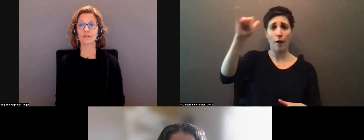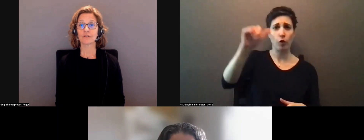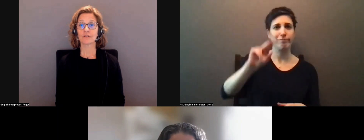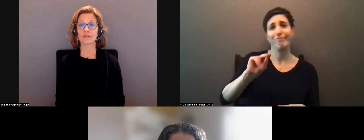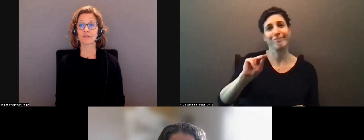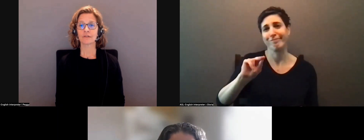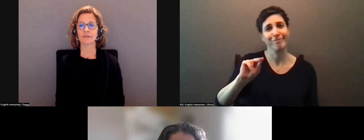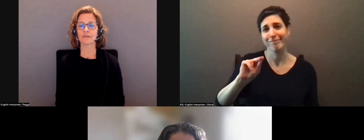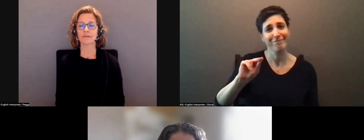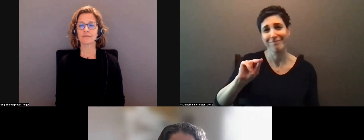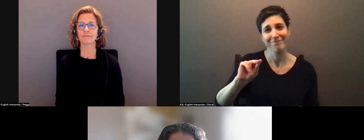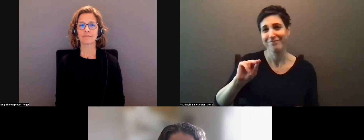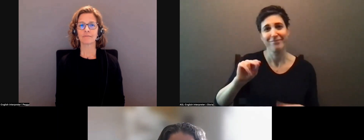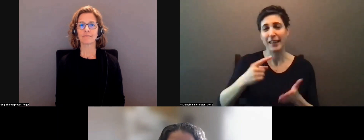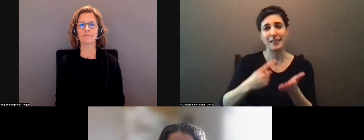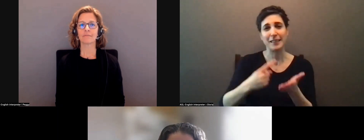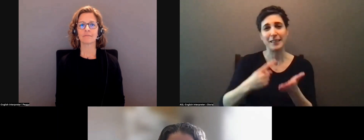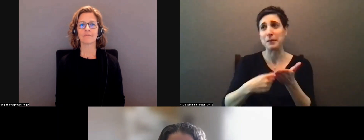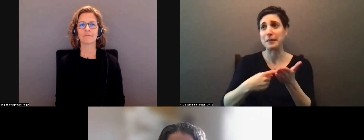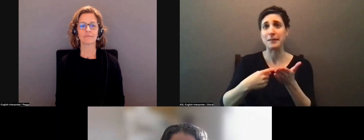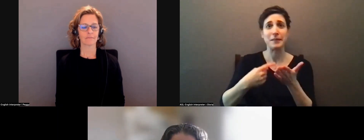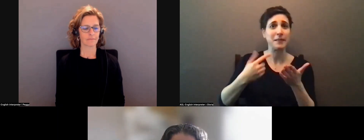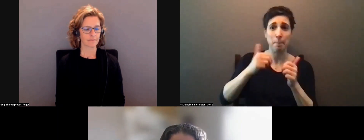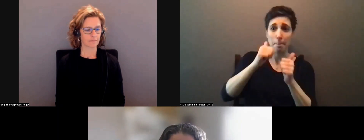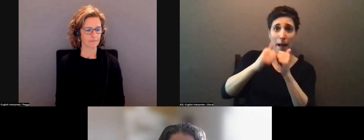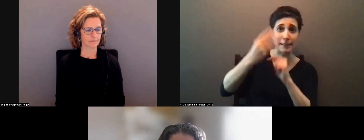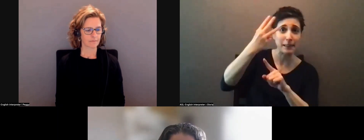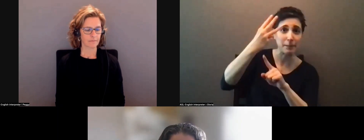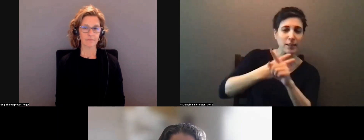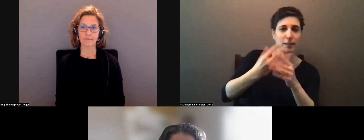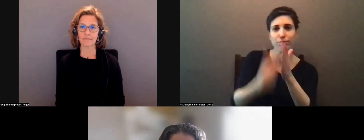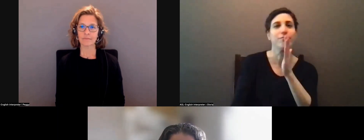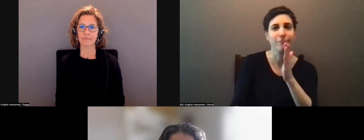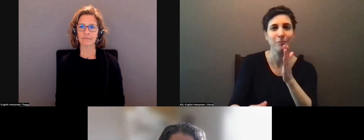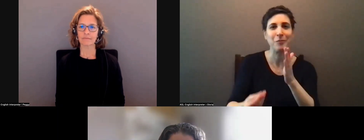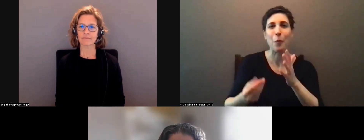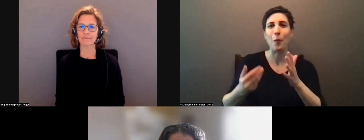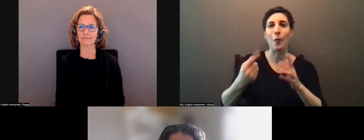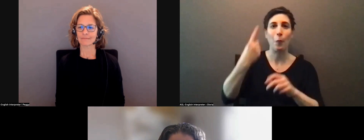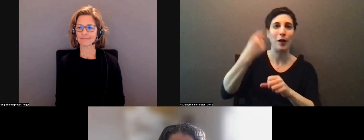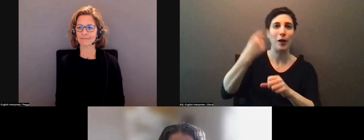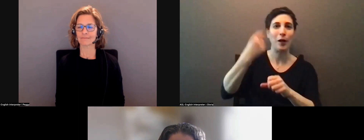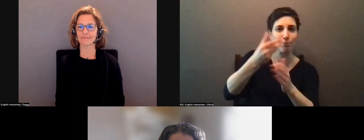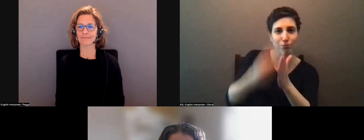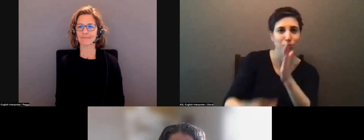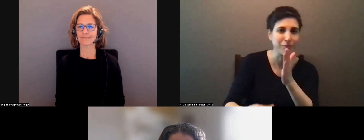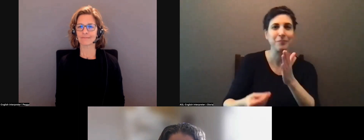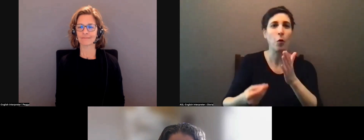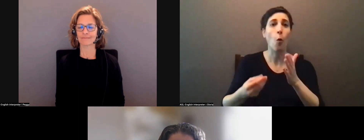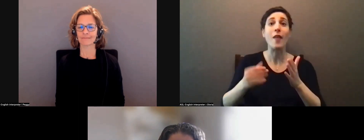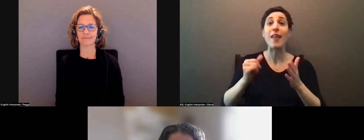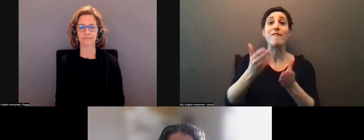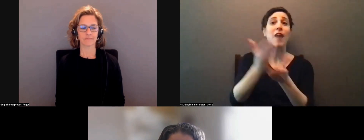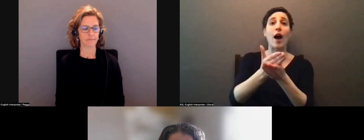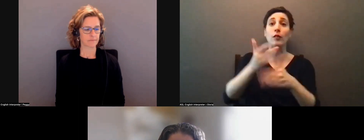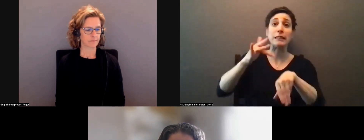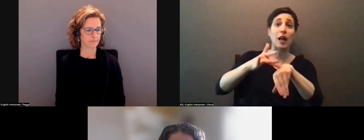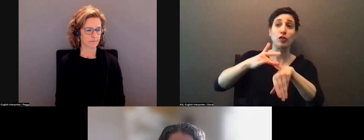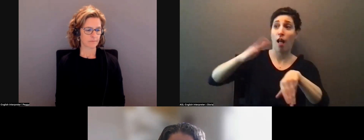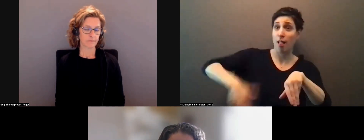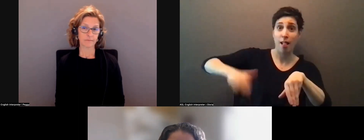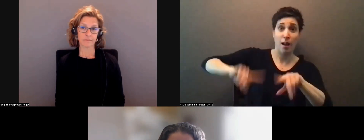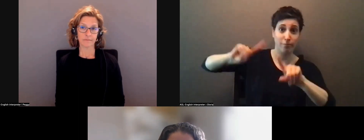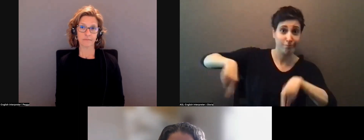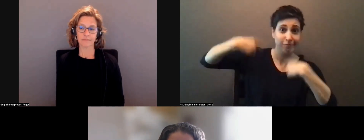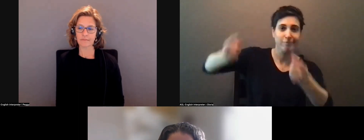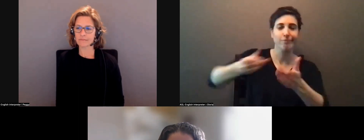has set that up. So that's good. And I think it's connected to like your last pragmatic point about checking with IT about those